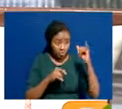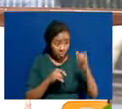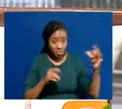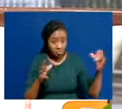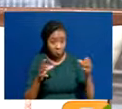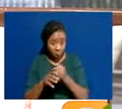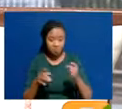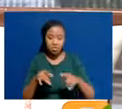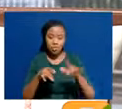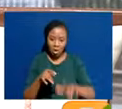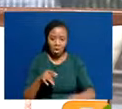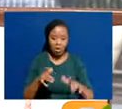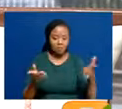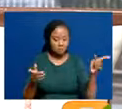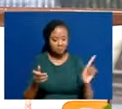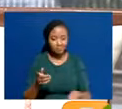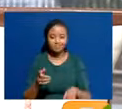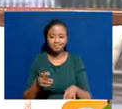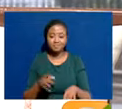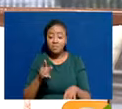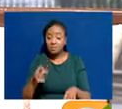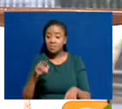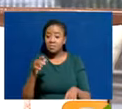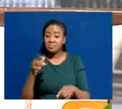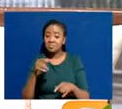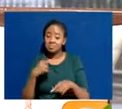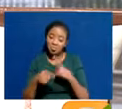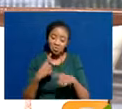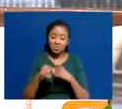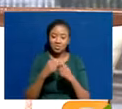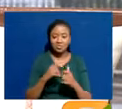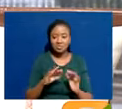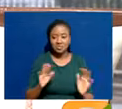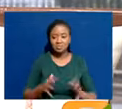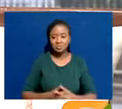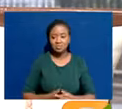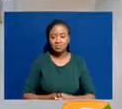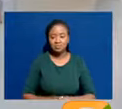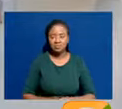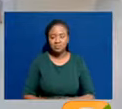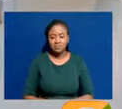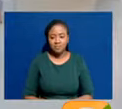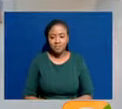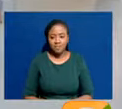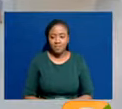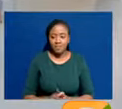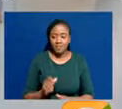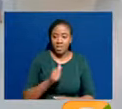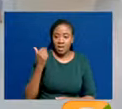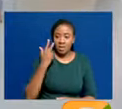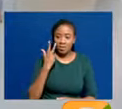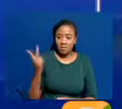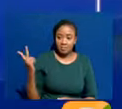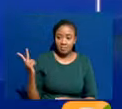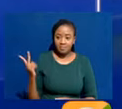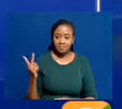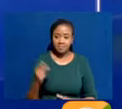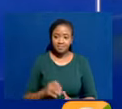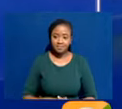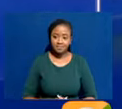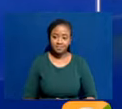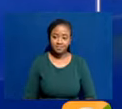on your qualification, and when you've come in, karibuni. That's how we'll get them. Nice. Yeah. Dan Mwendwa says, Sakaja